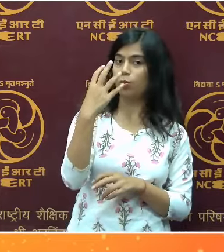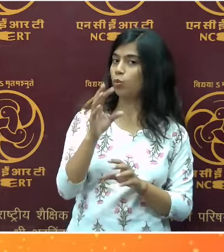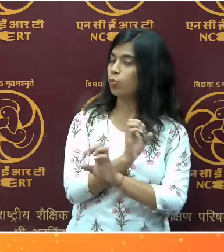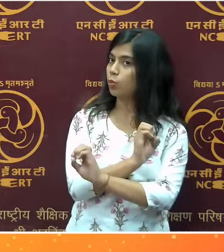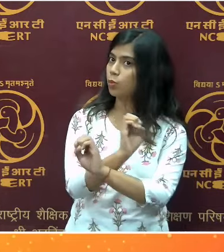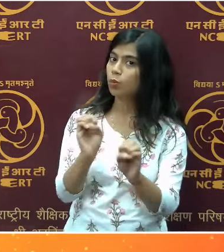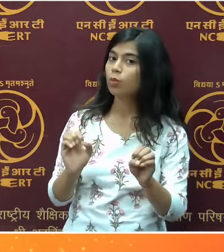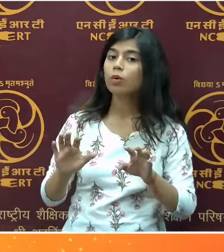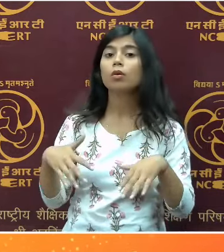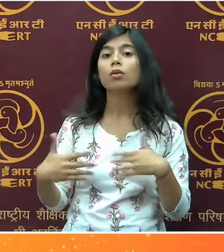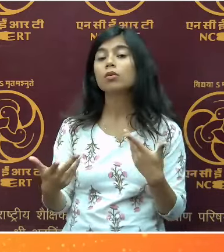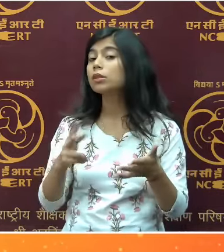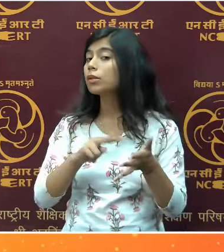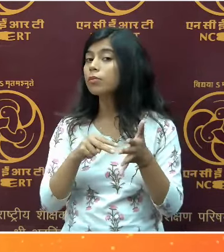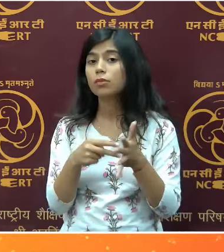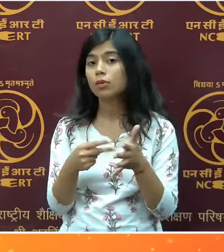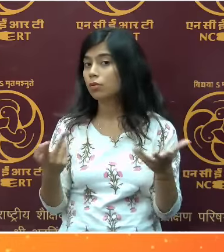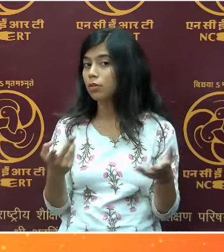that means